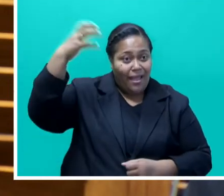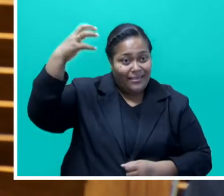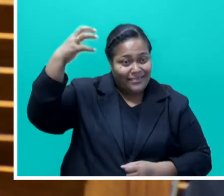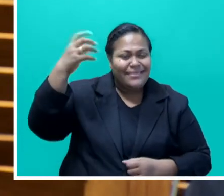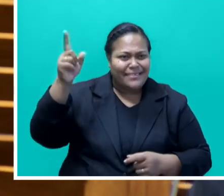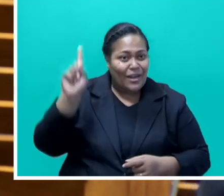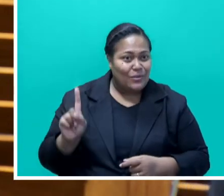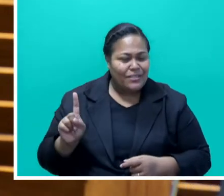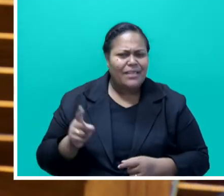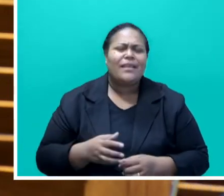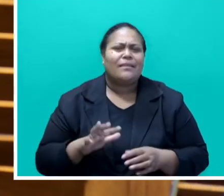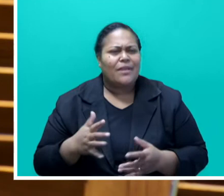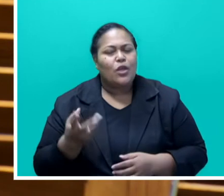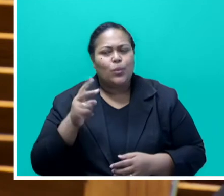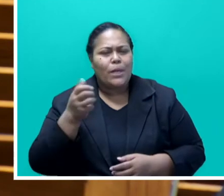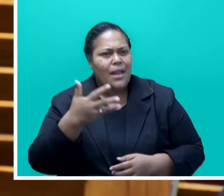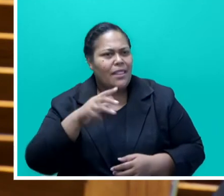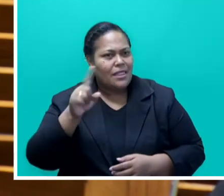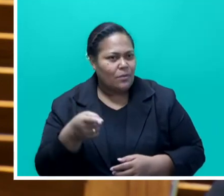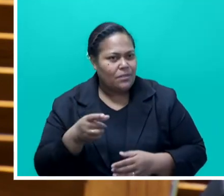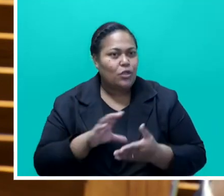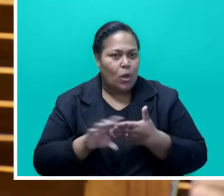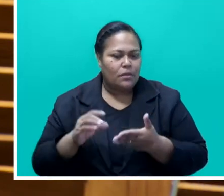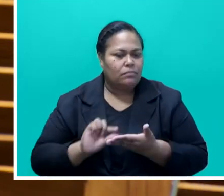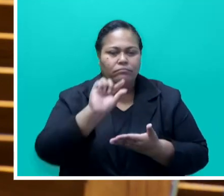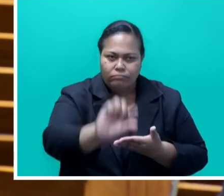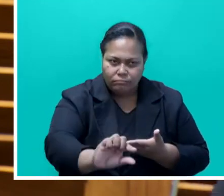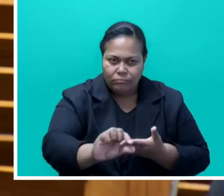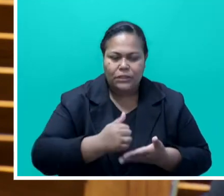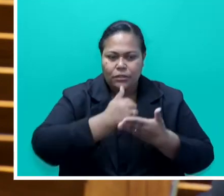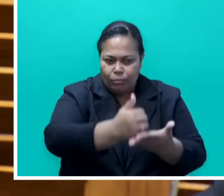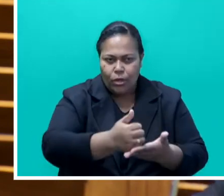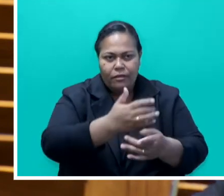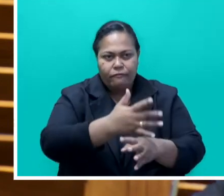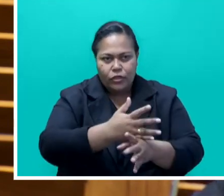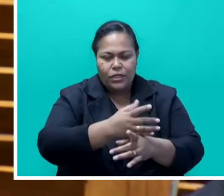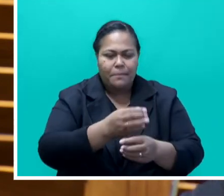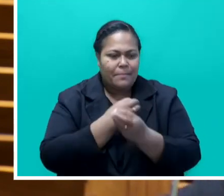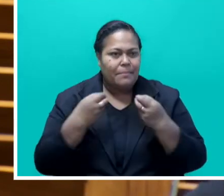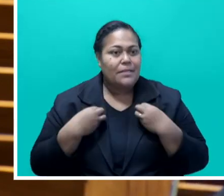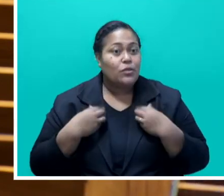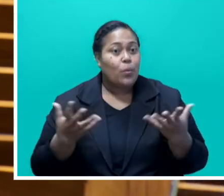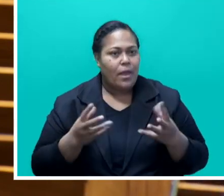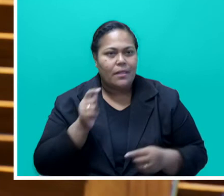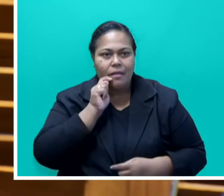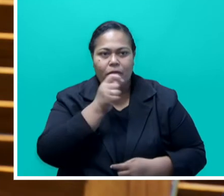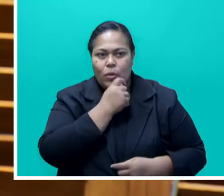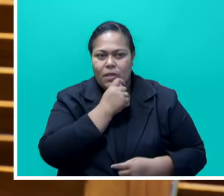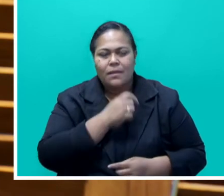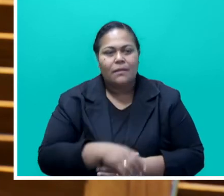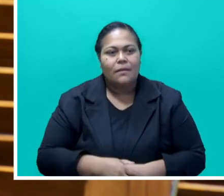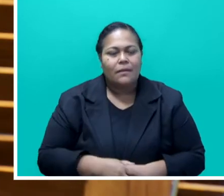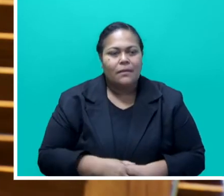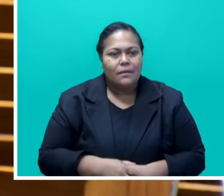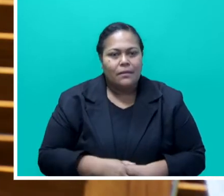about $29,000. And this will support their fishing business in travelling to Tabiuni for stock